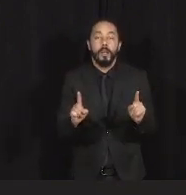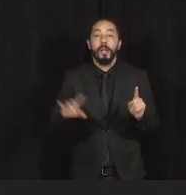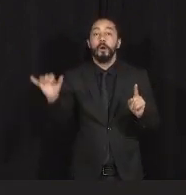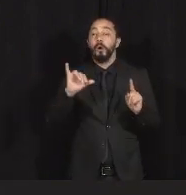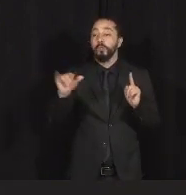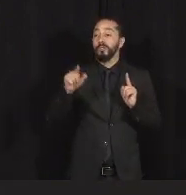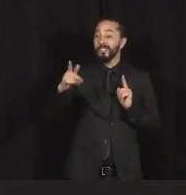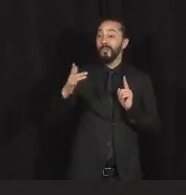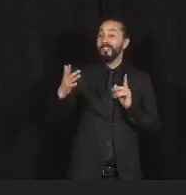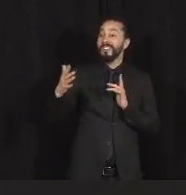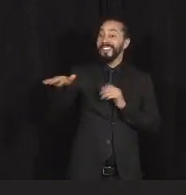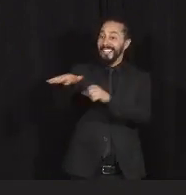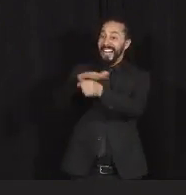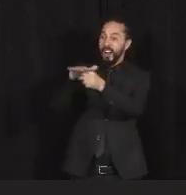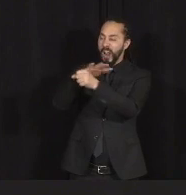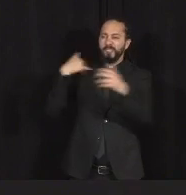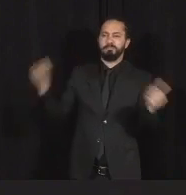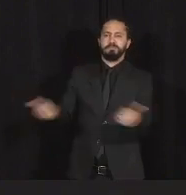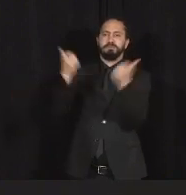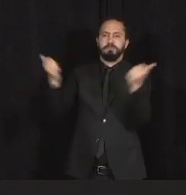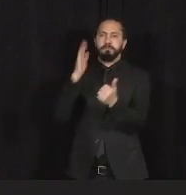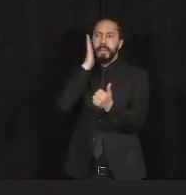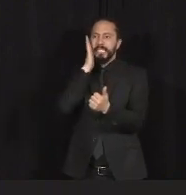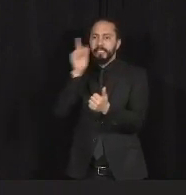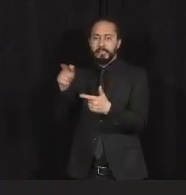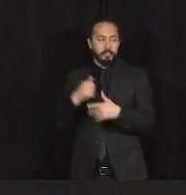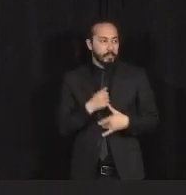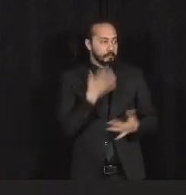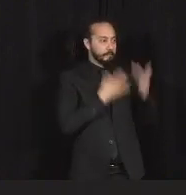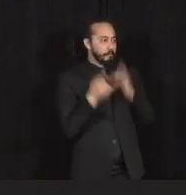difficult for us to model. One of the things that we have done